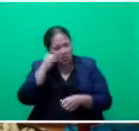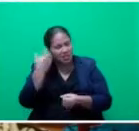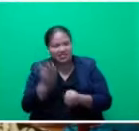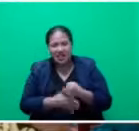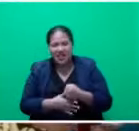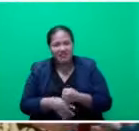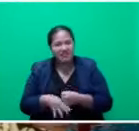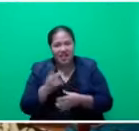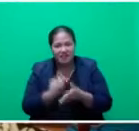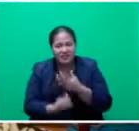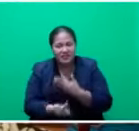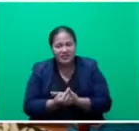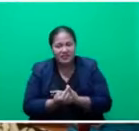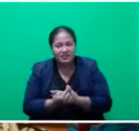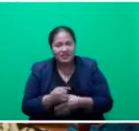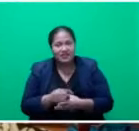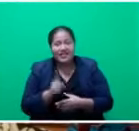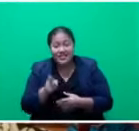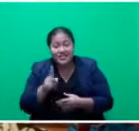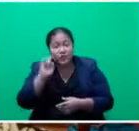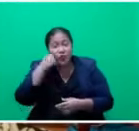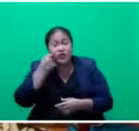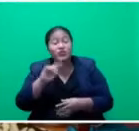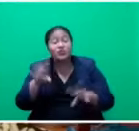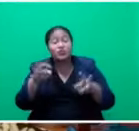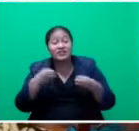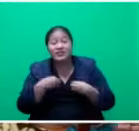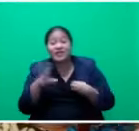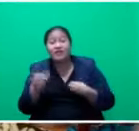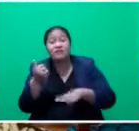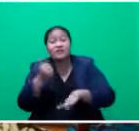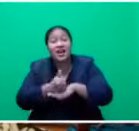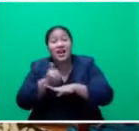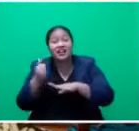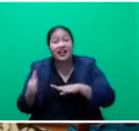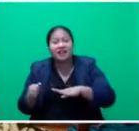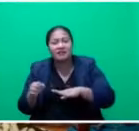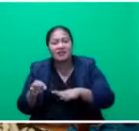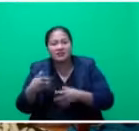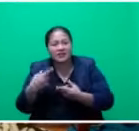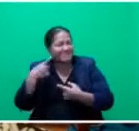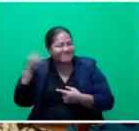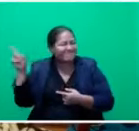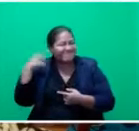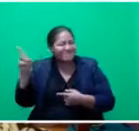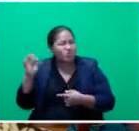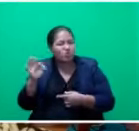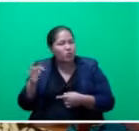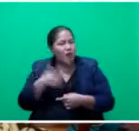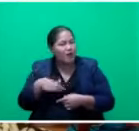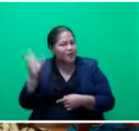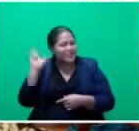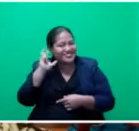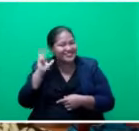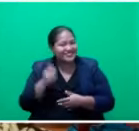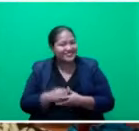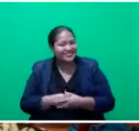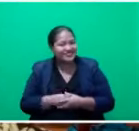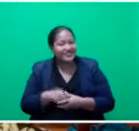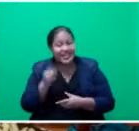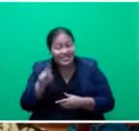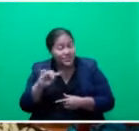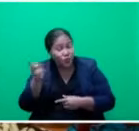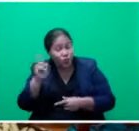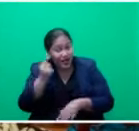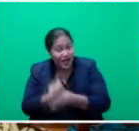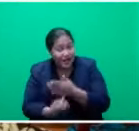is what you get with a government that refuses to listen. This is what happens with a government that